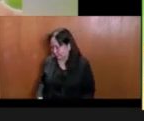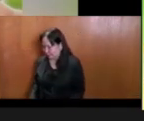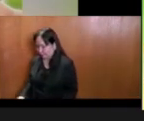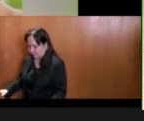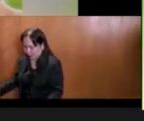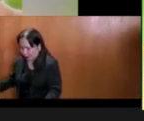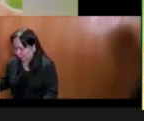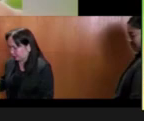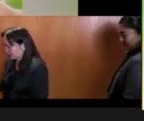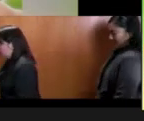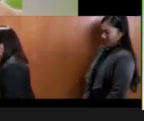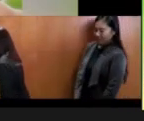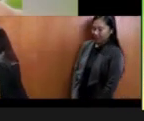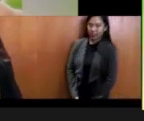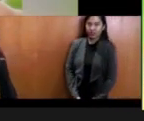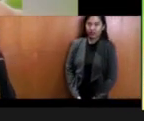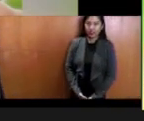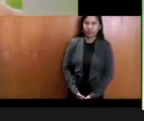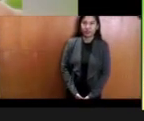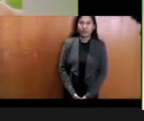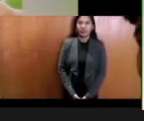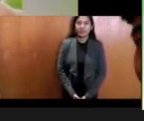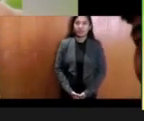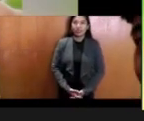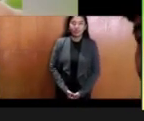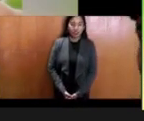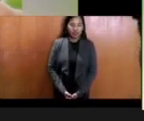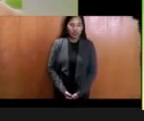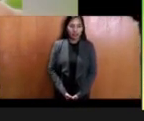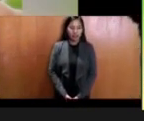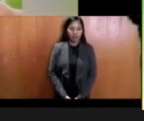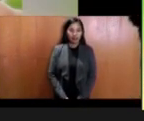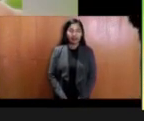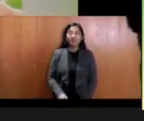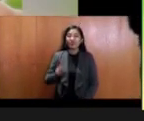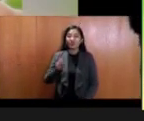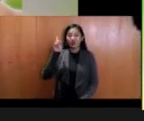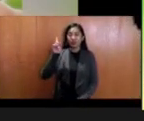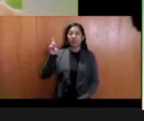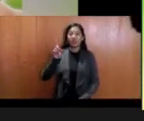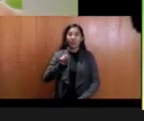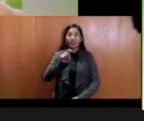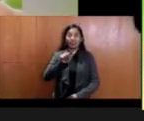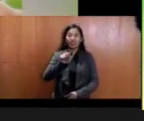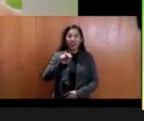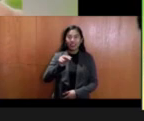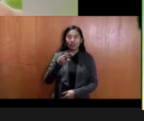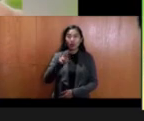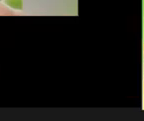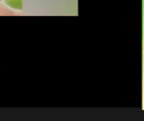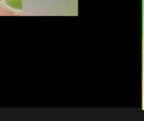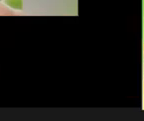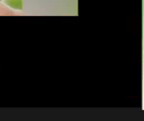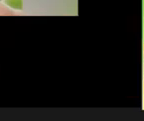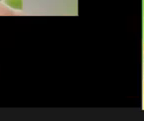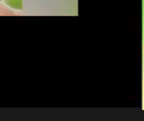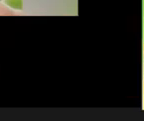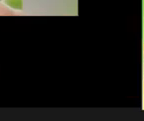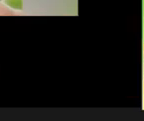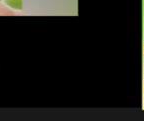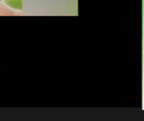tourism. This, and why should we care about this province? Well, this little province in North Central